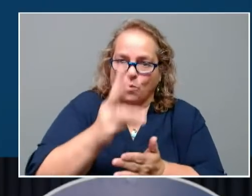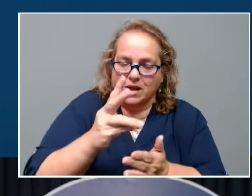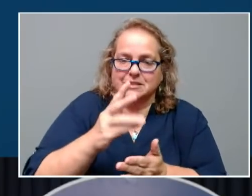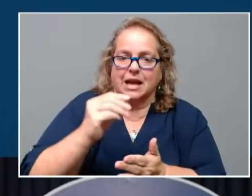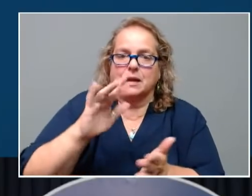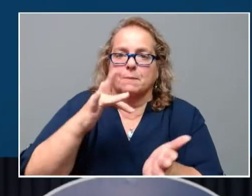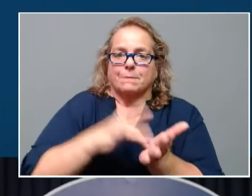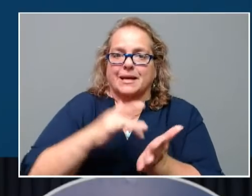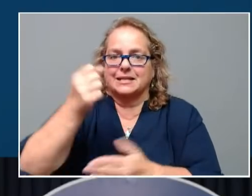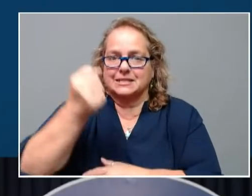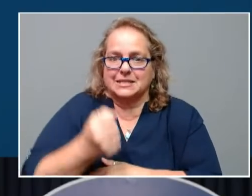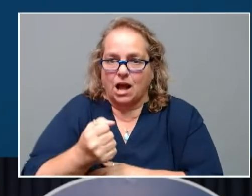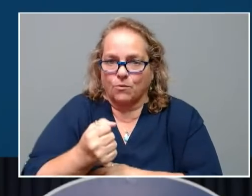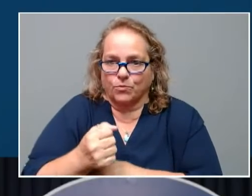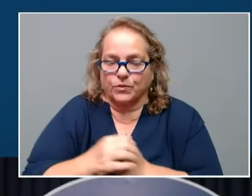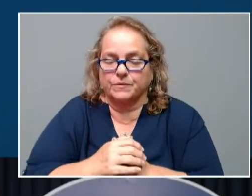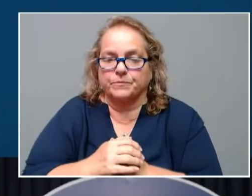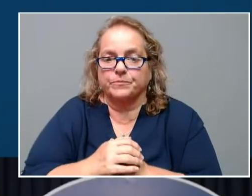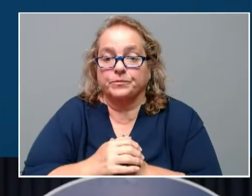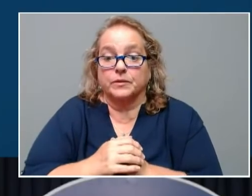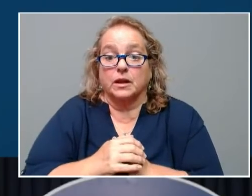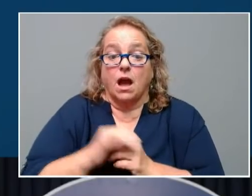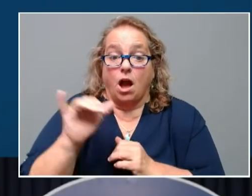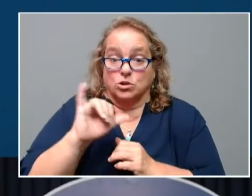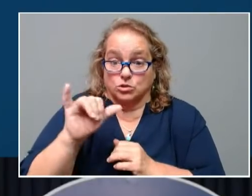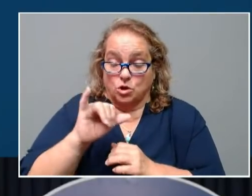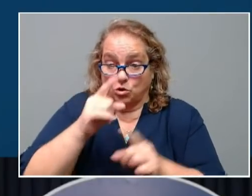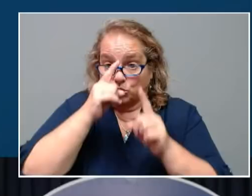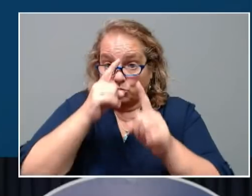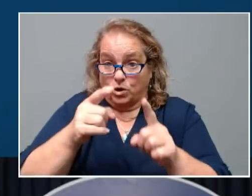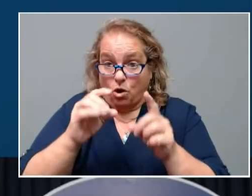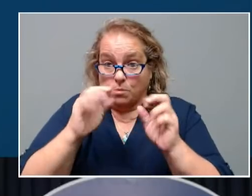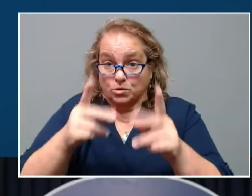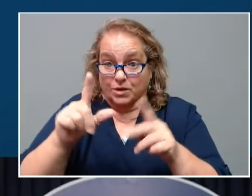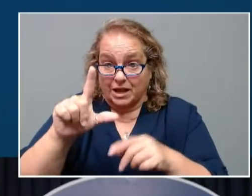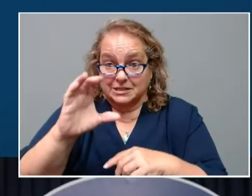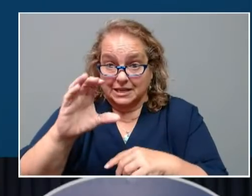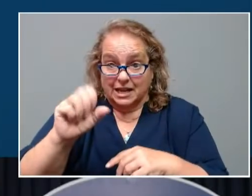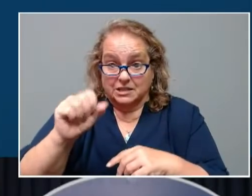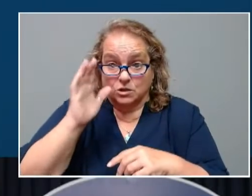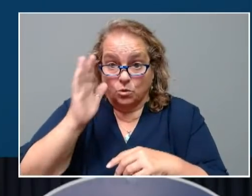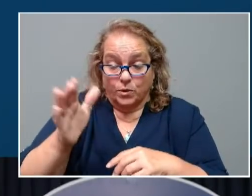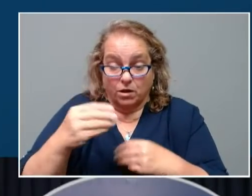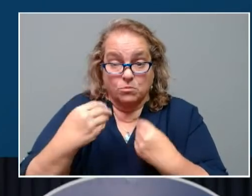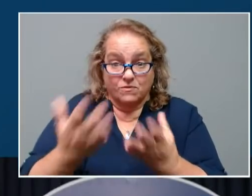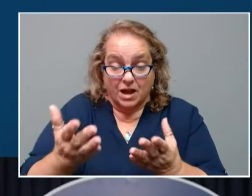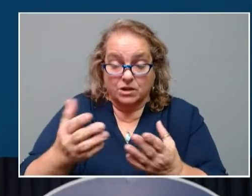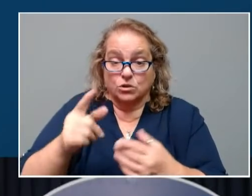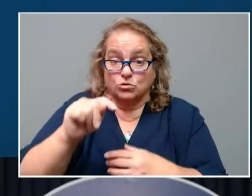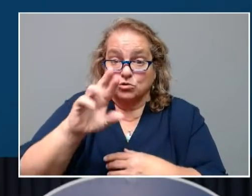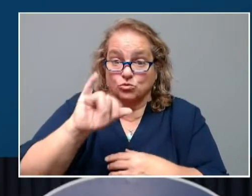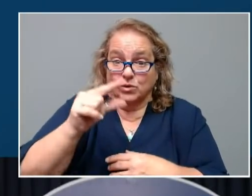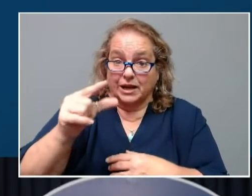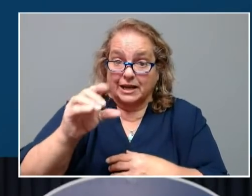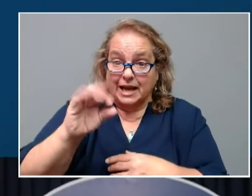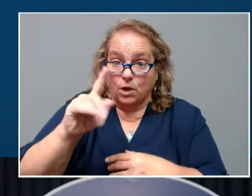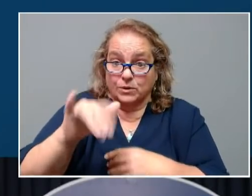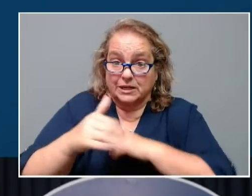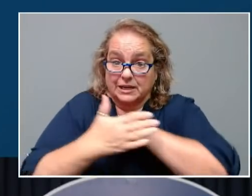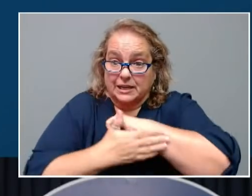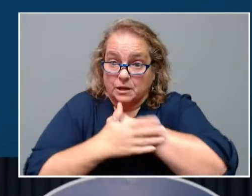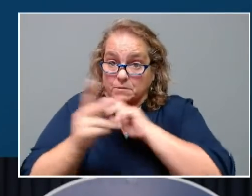In addition to the career opportunities LCS will provide to residents in and around Trigg County, the company will add to the